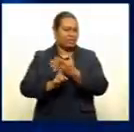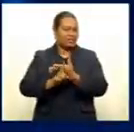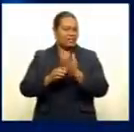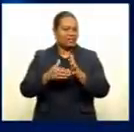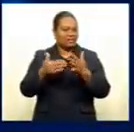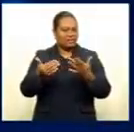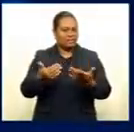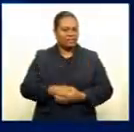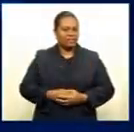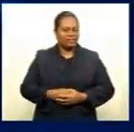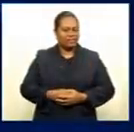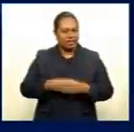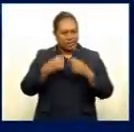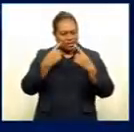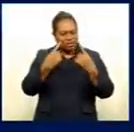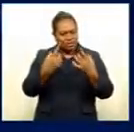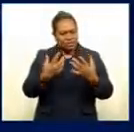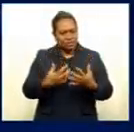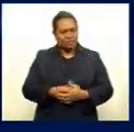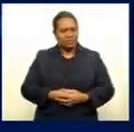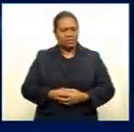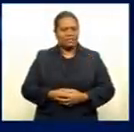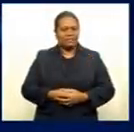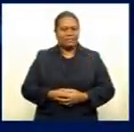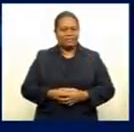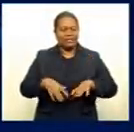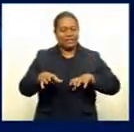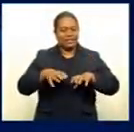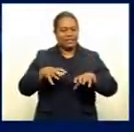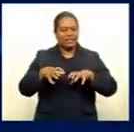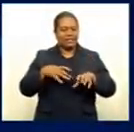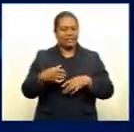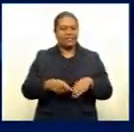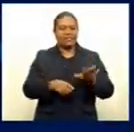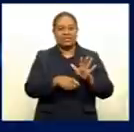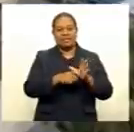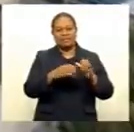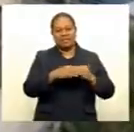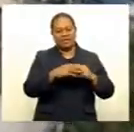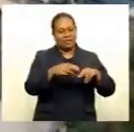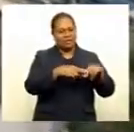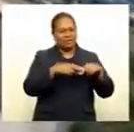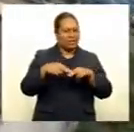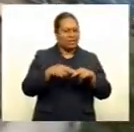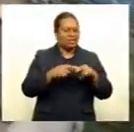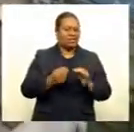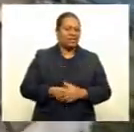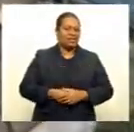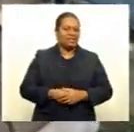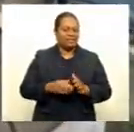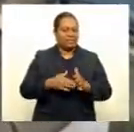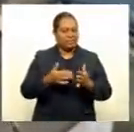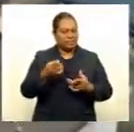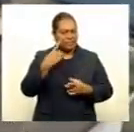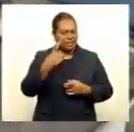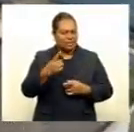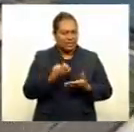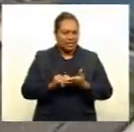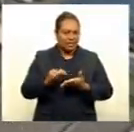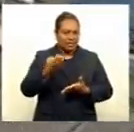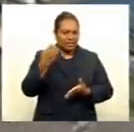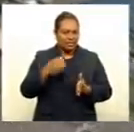poses significant downside risks to economic activity, says the Reserve Bank of Fiji. Governor Rifali says while the domestic economy